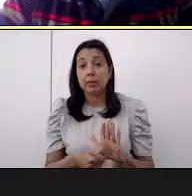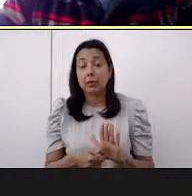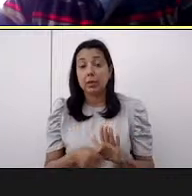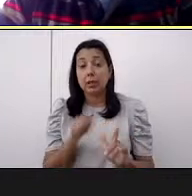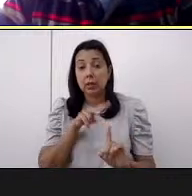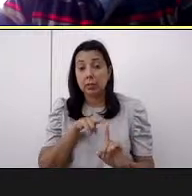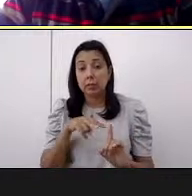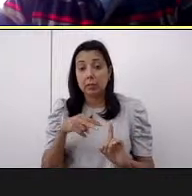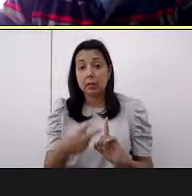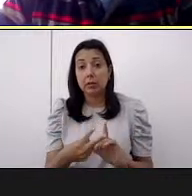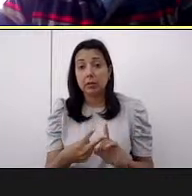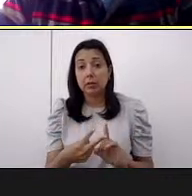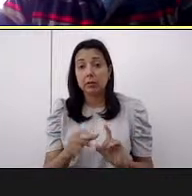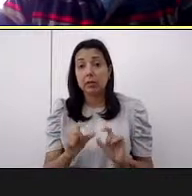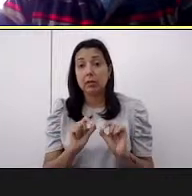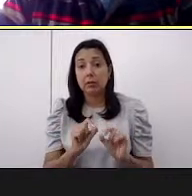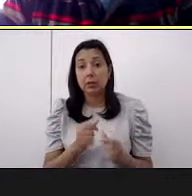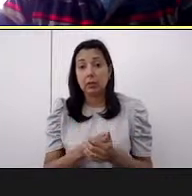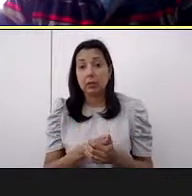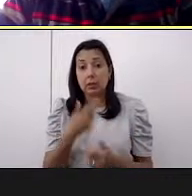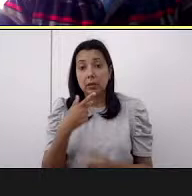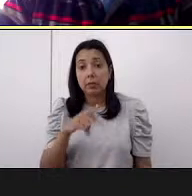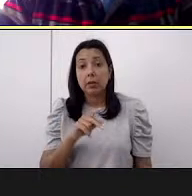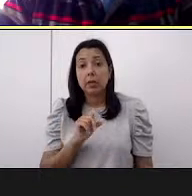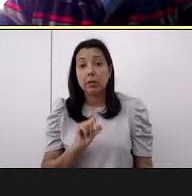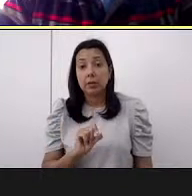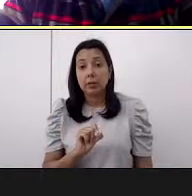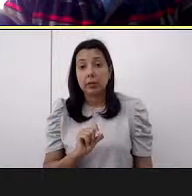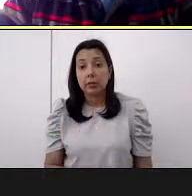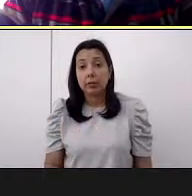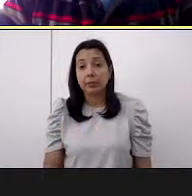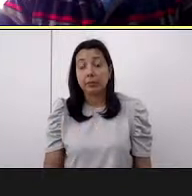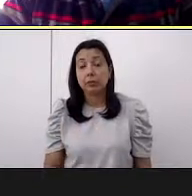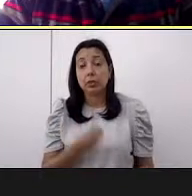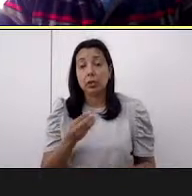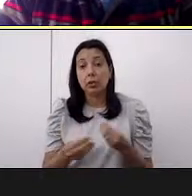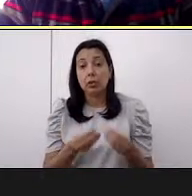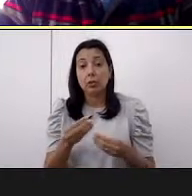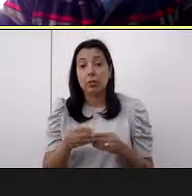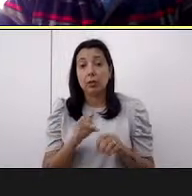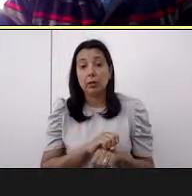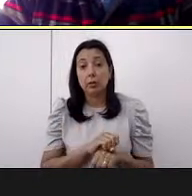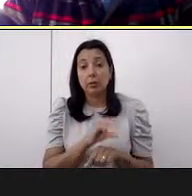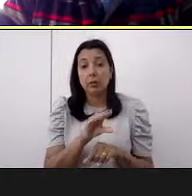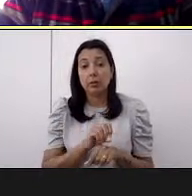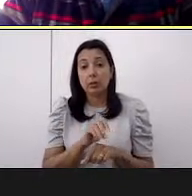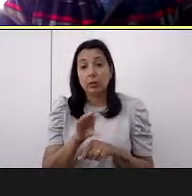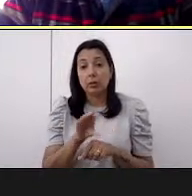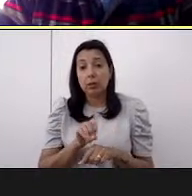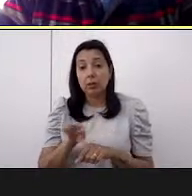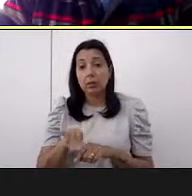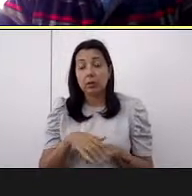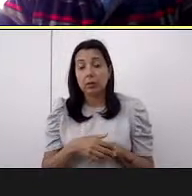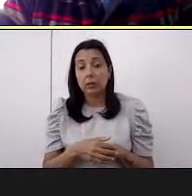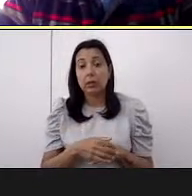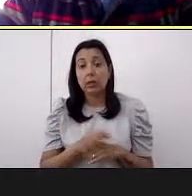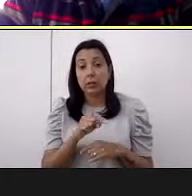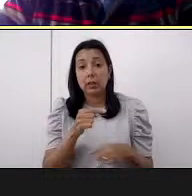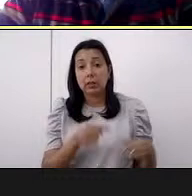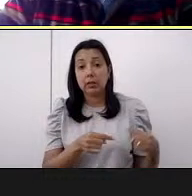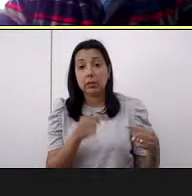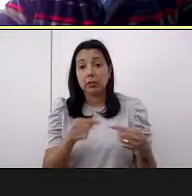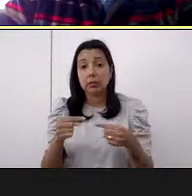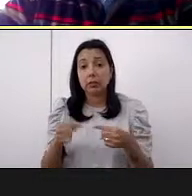want information and knowledge to be shared. They want an adversarial debate where all arguments have